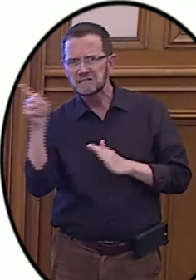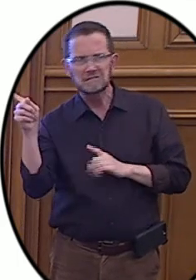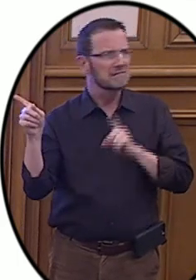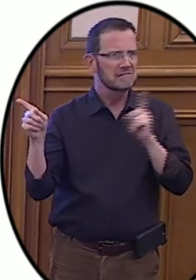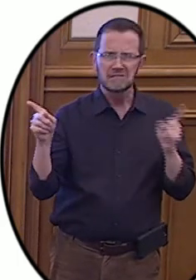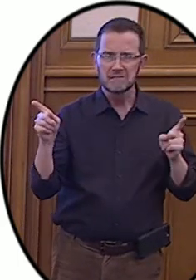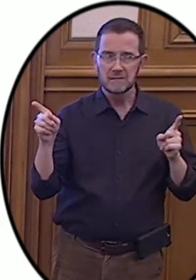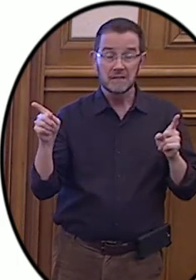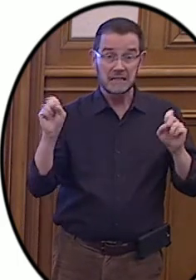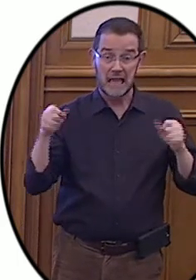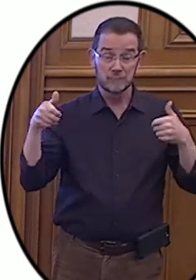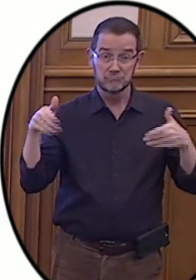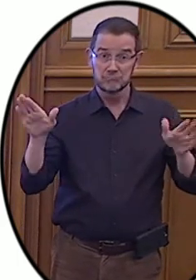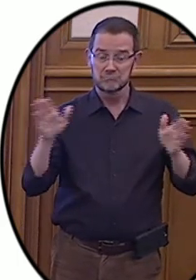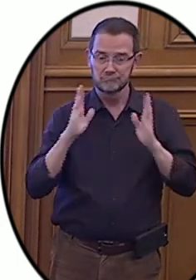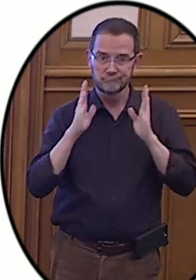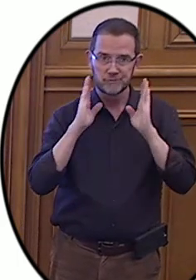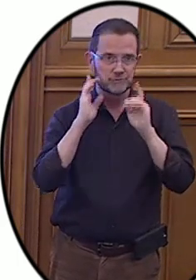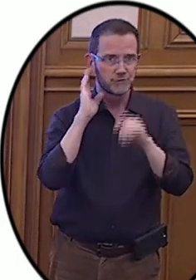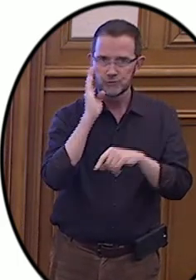court to enforce their rights.